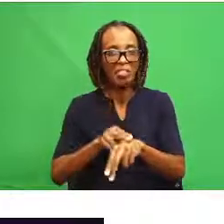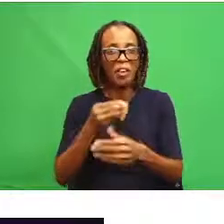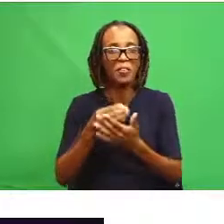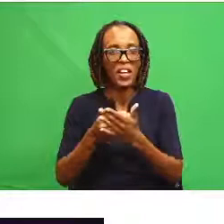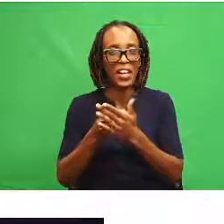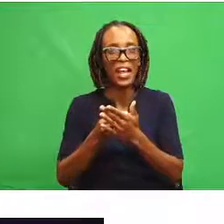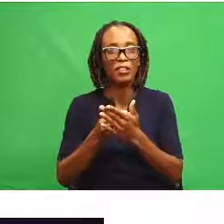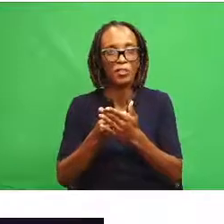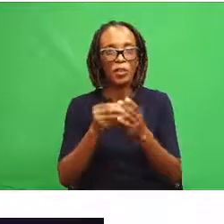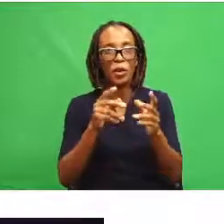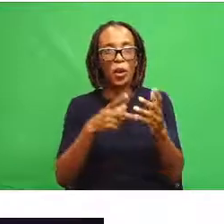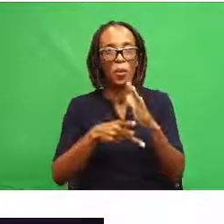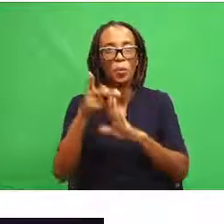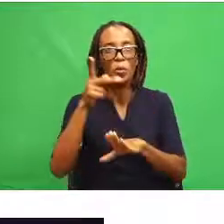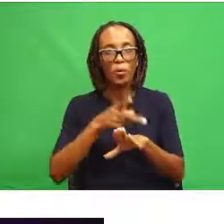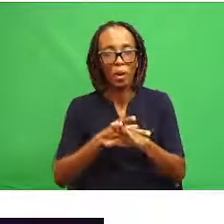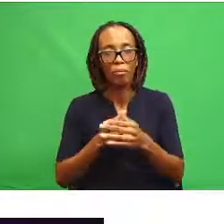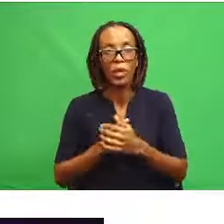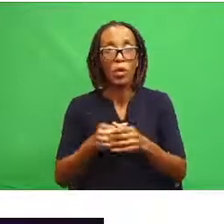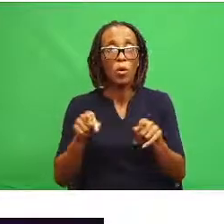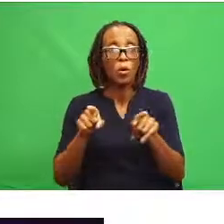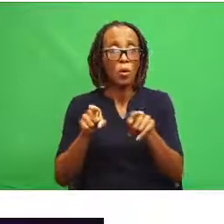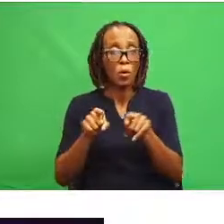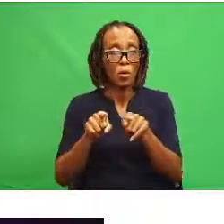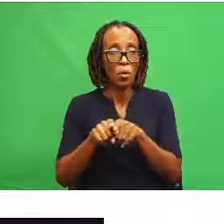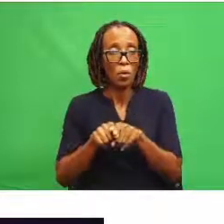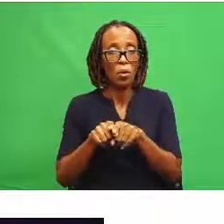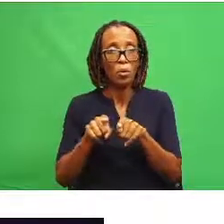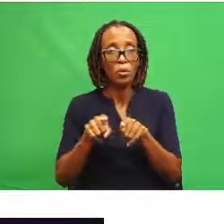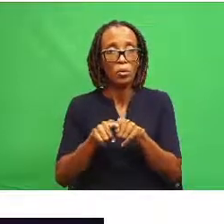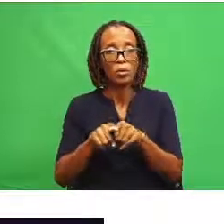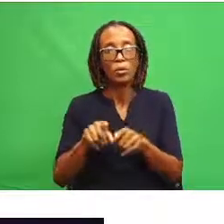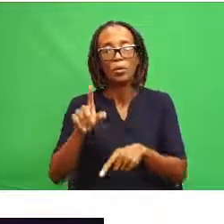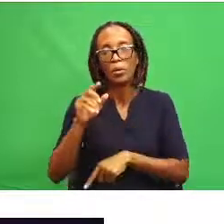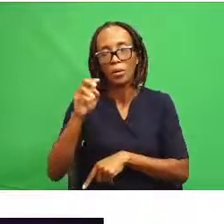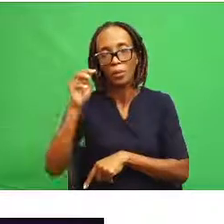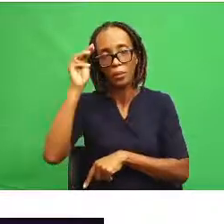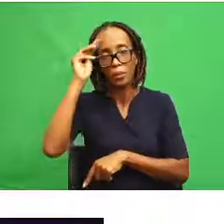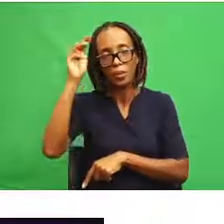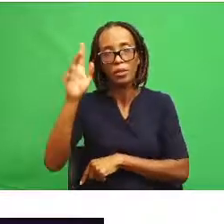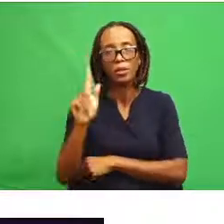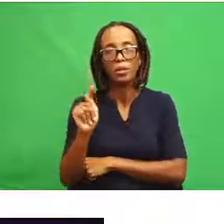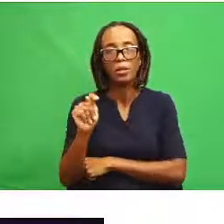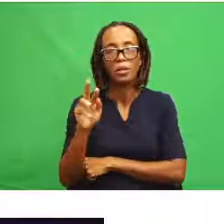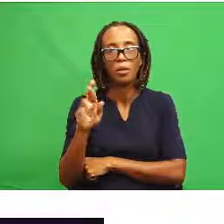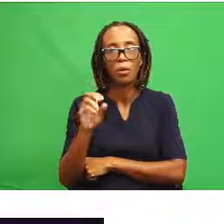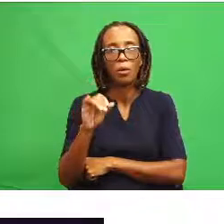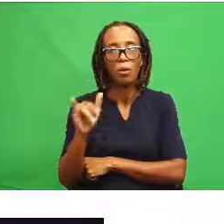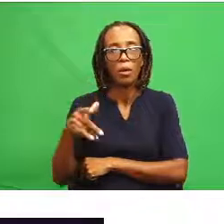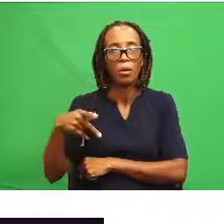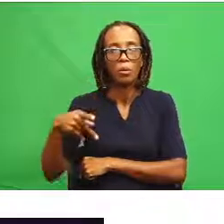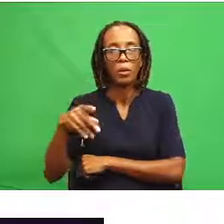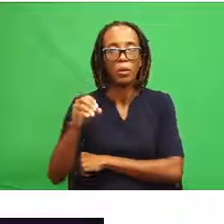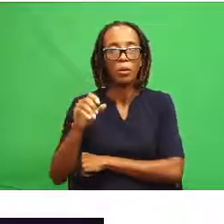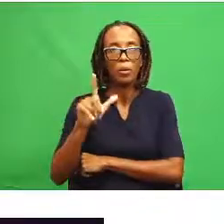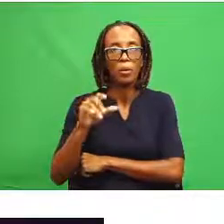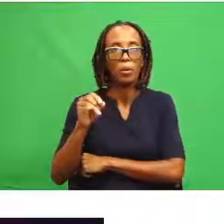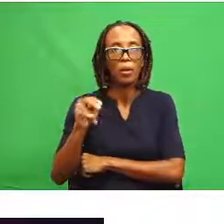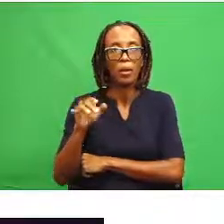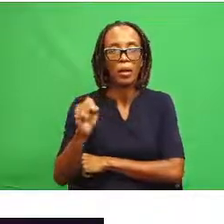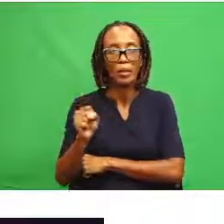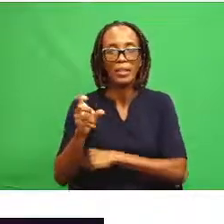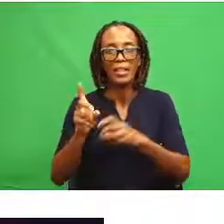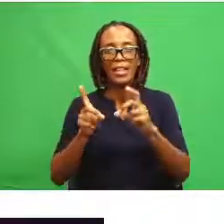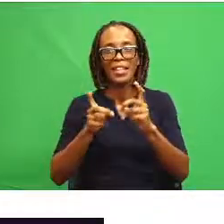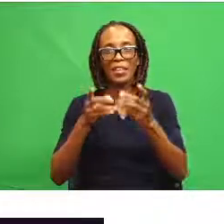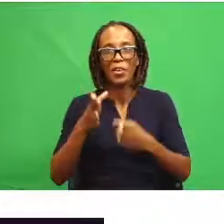Program, Central Bank Trinidad and Tobago, Mr. Troy Pollinares, Director, Social Welfare Division, and